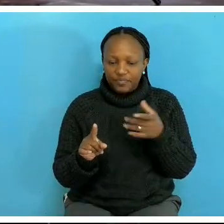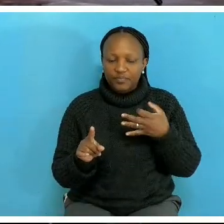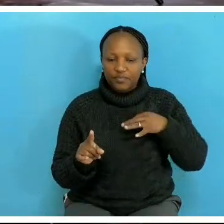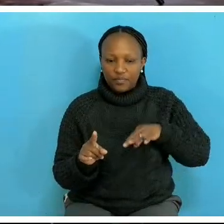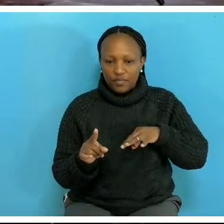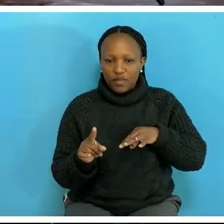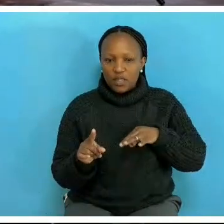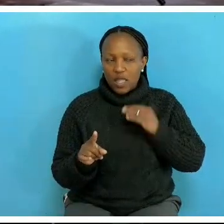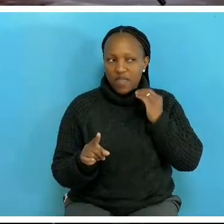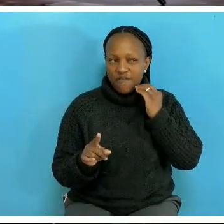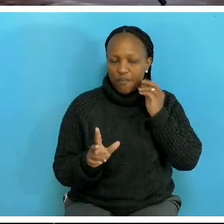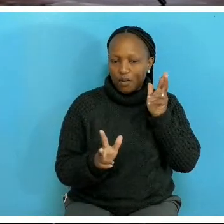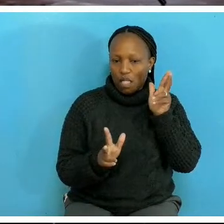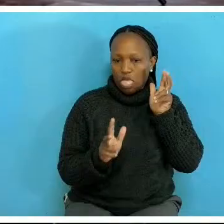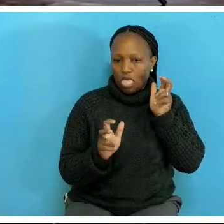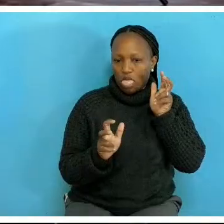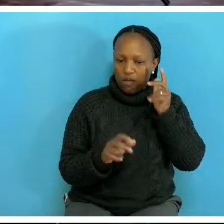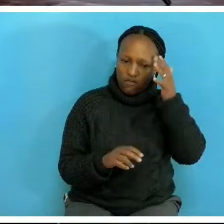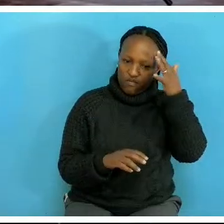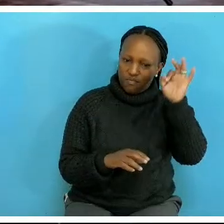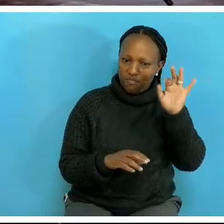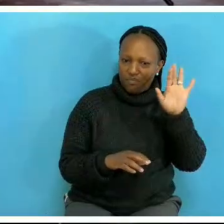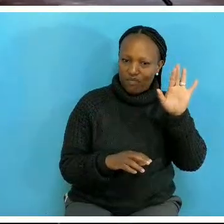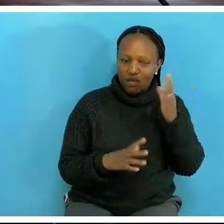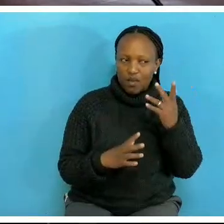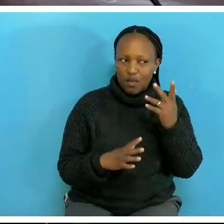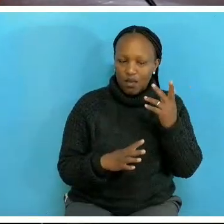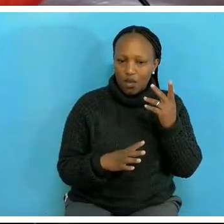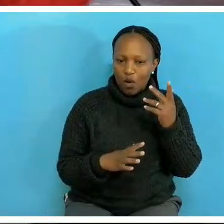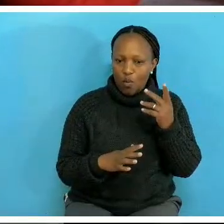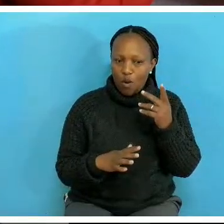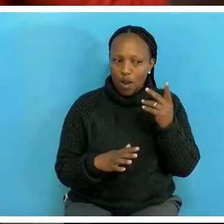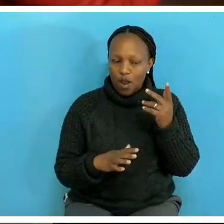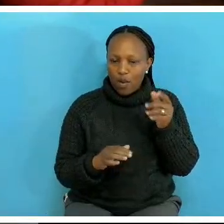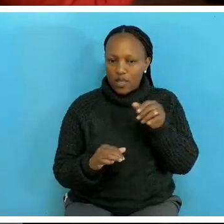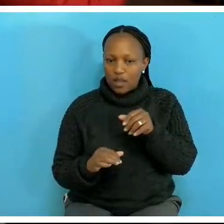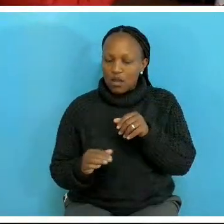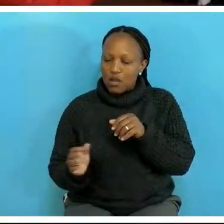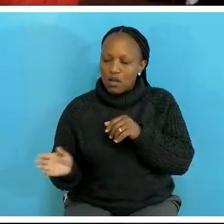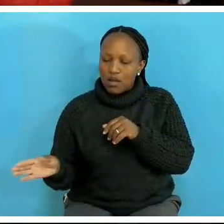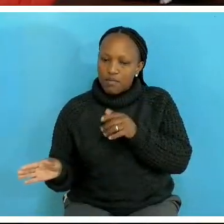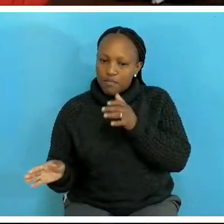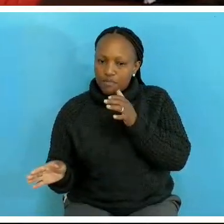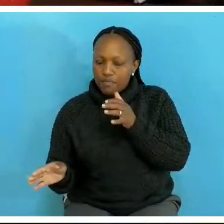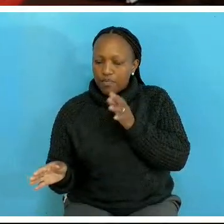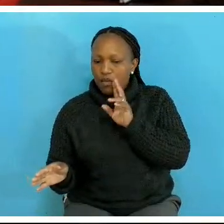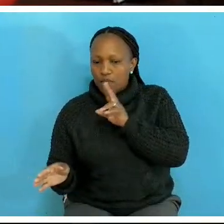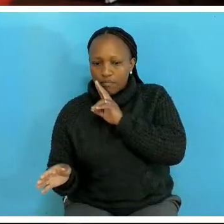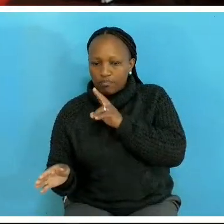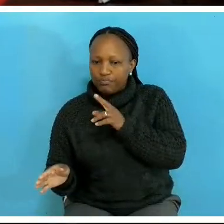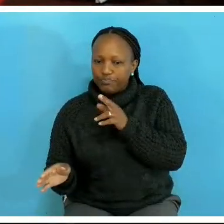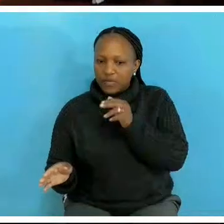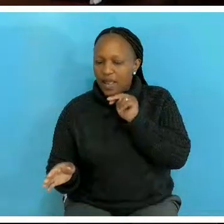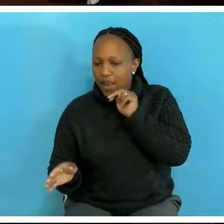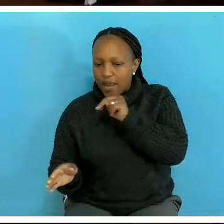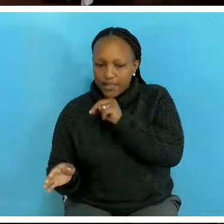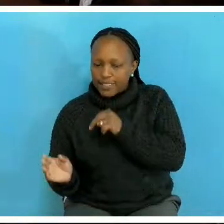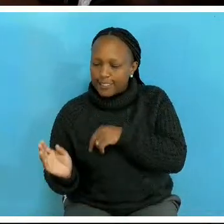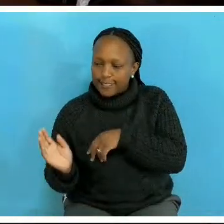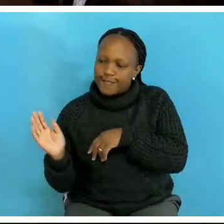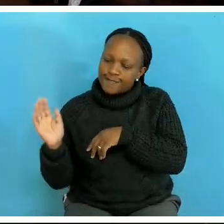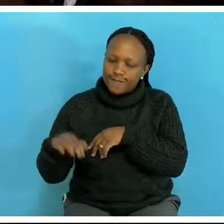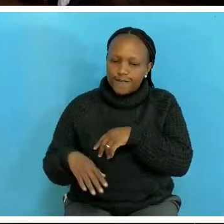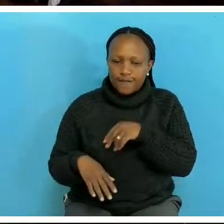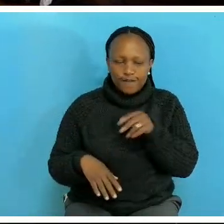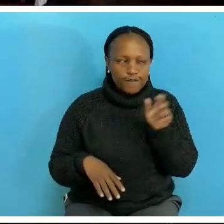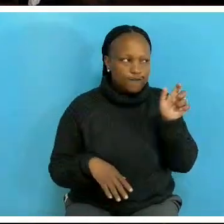information from the government. That day, when they get down, they go and call Mchana and say, Mchana, come, Mrs. So-and-so is giving out